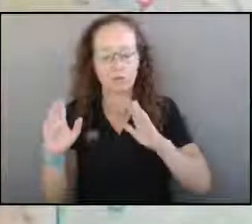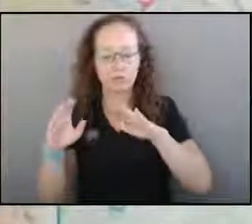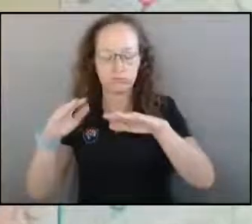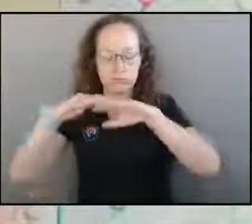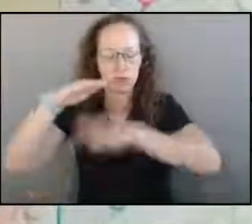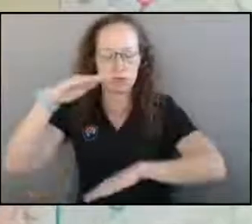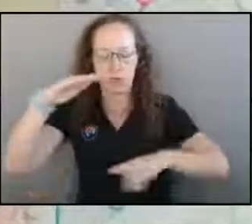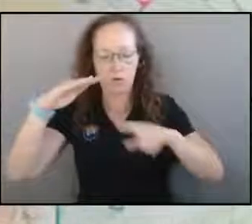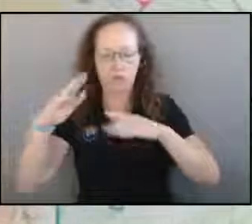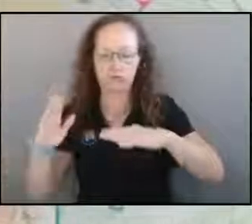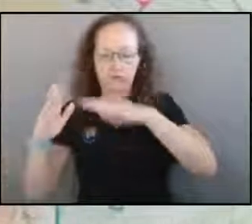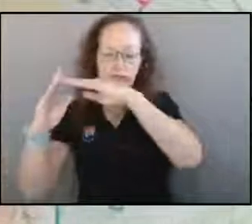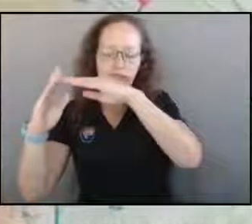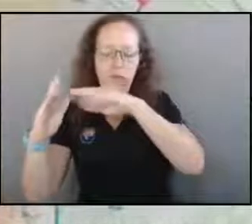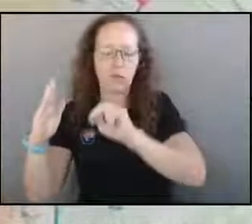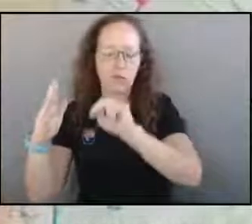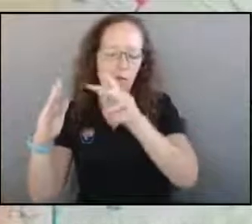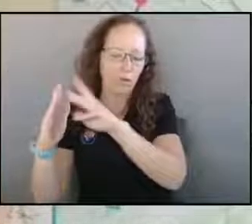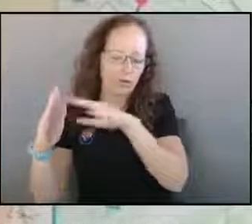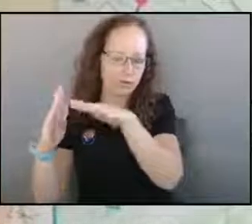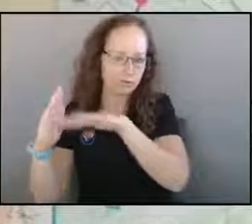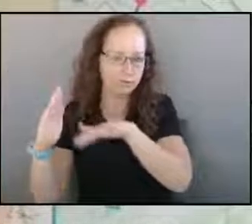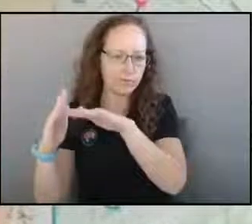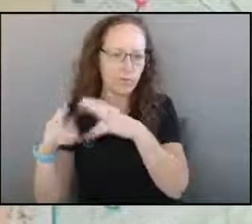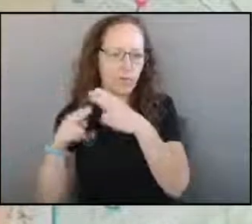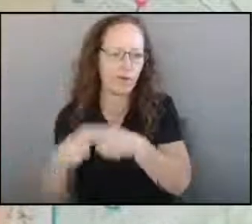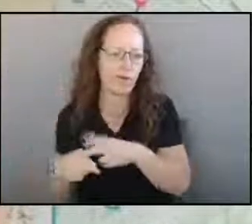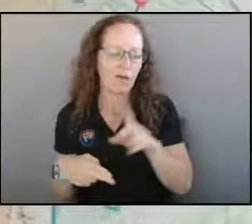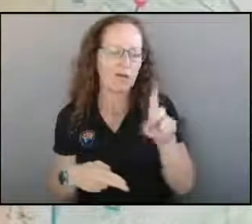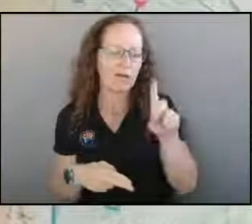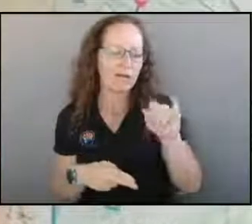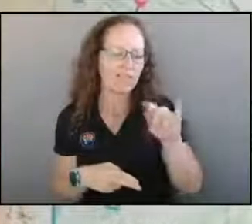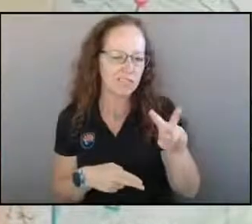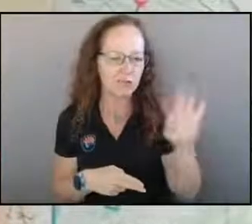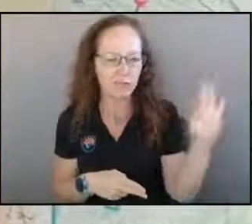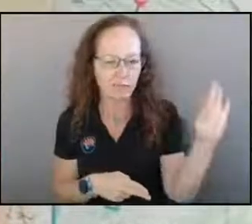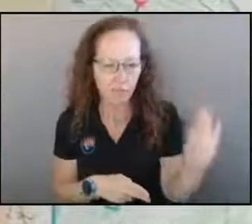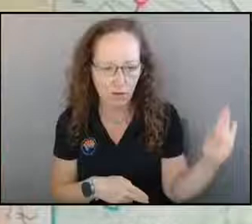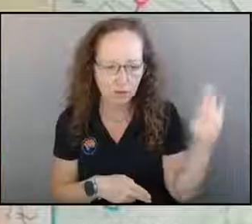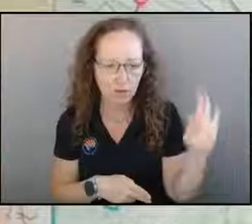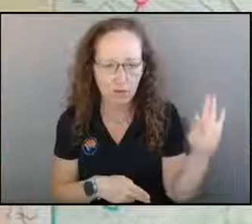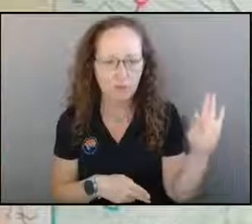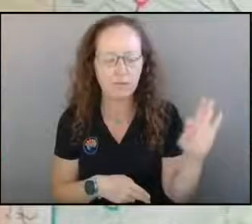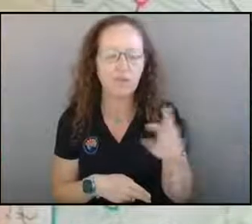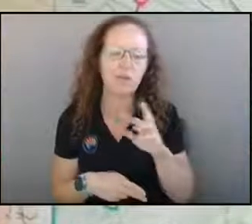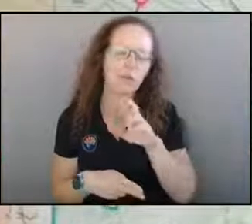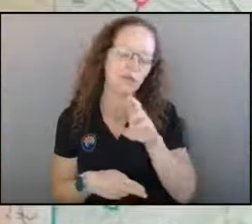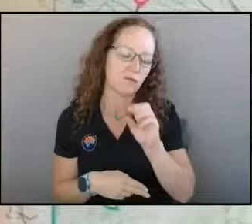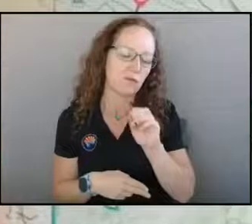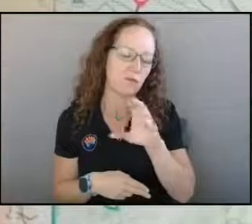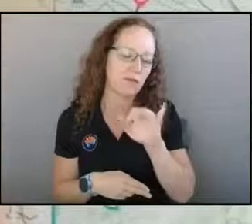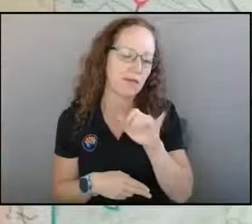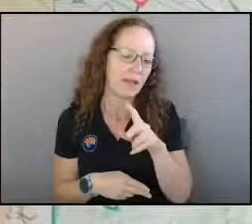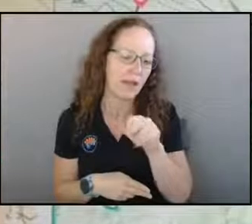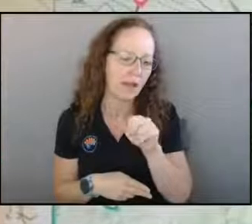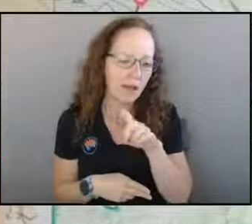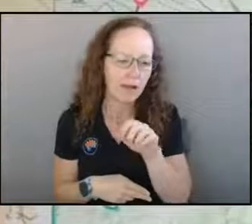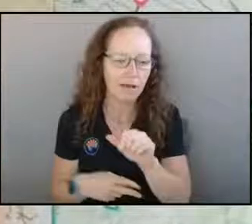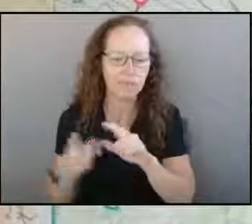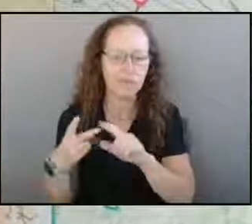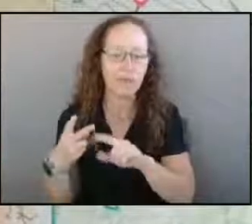in division, what we have labeled as Division Foxtrot, but it's the Rosiata, Upper Rosiata, and Gascon